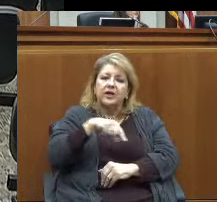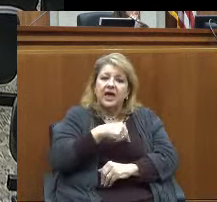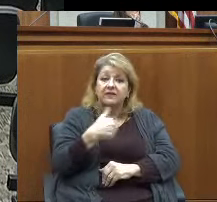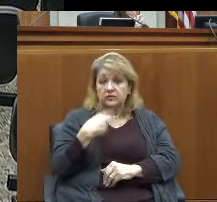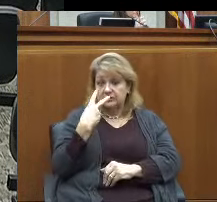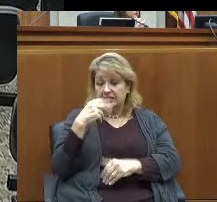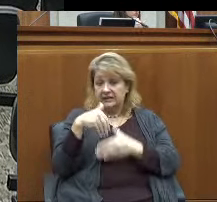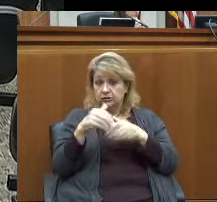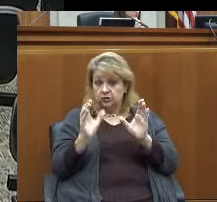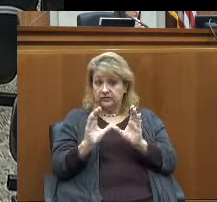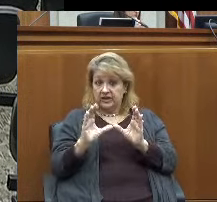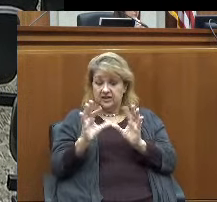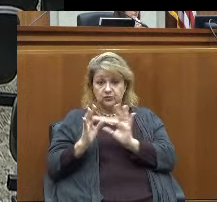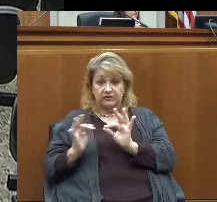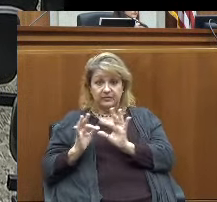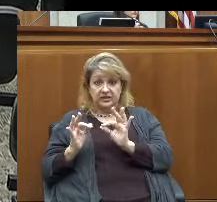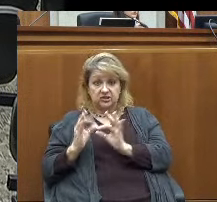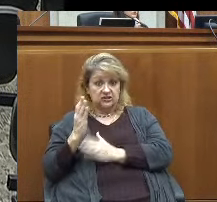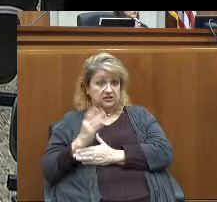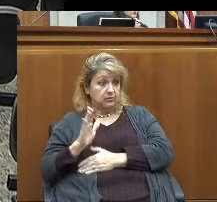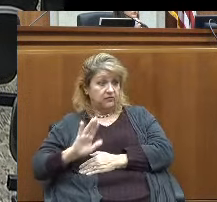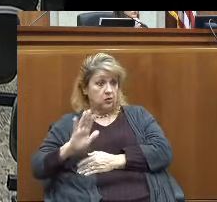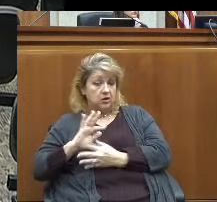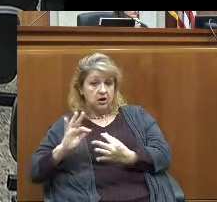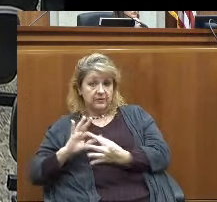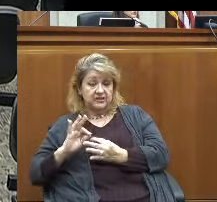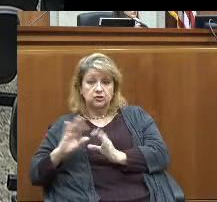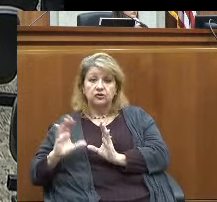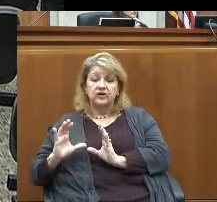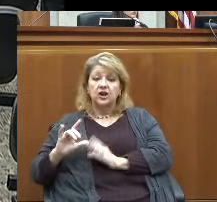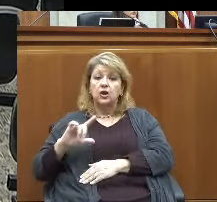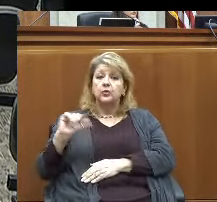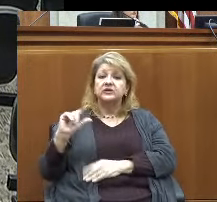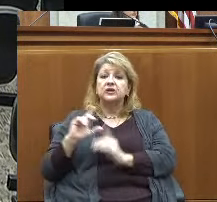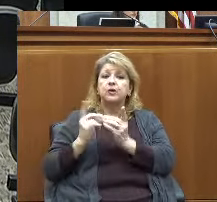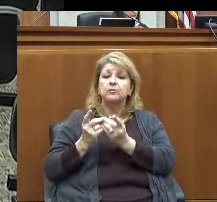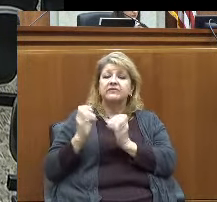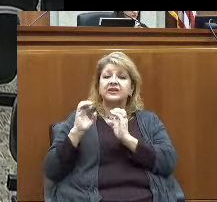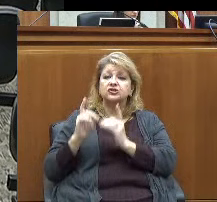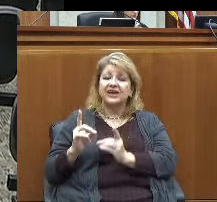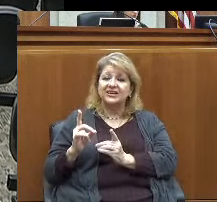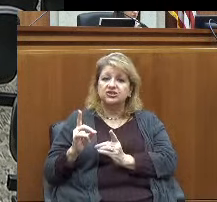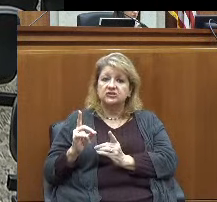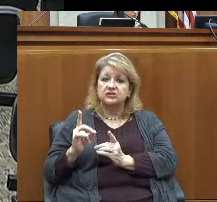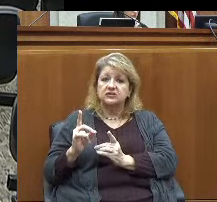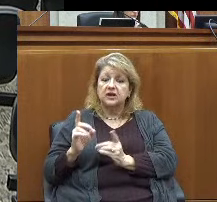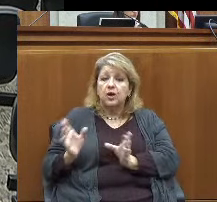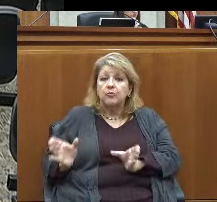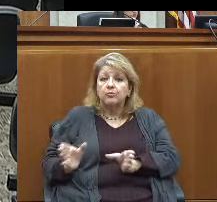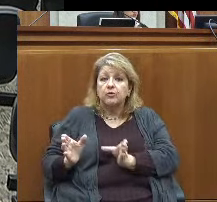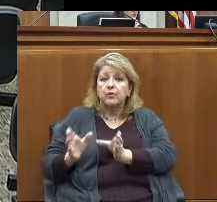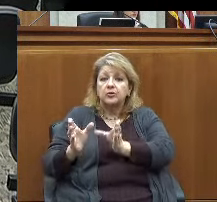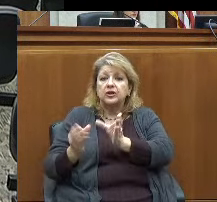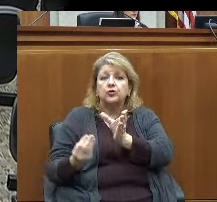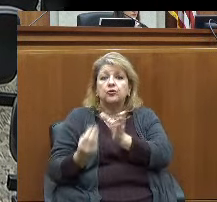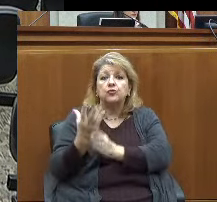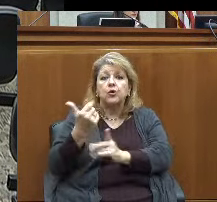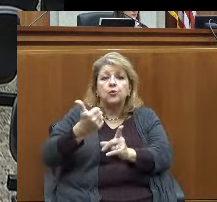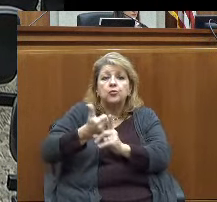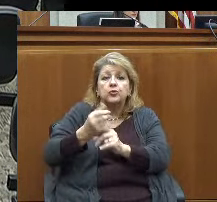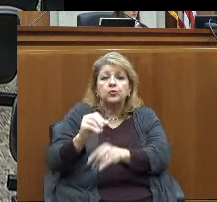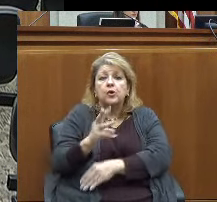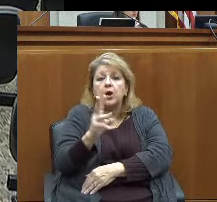you've heard it mentioned here today in some of the comments, the Louisiana Department of Education is promoting grow your